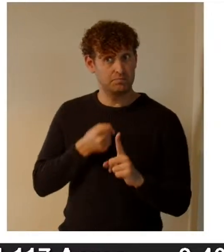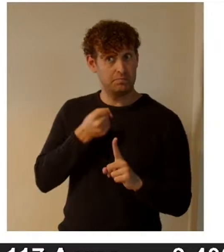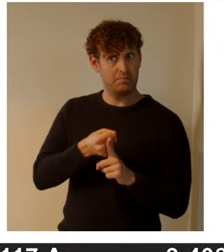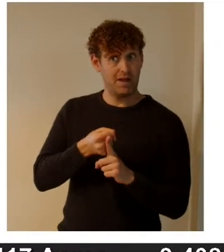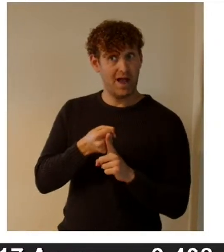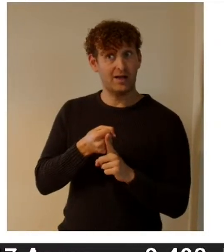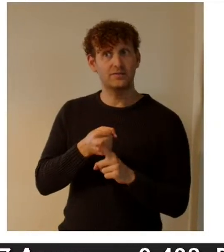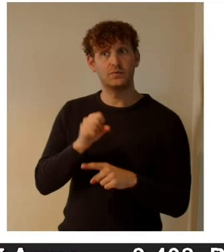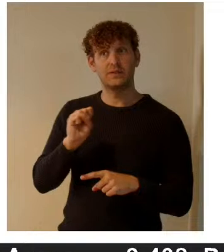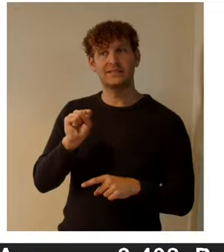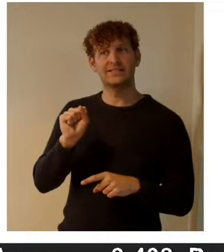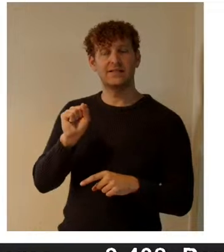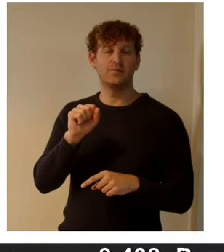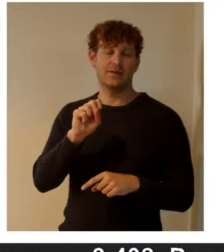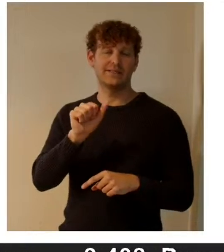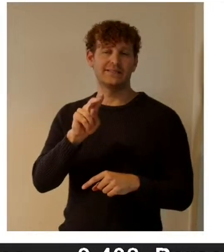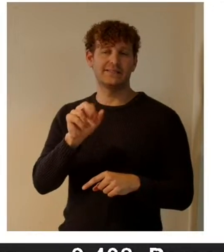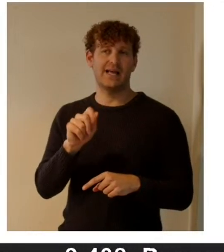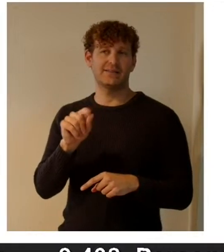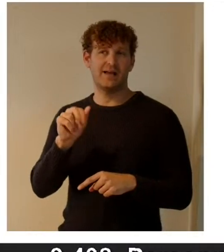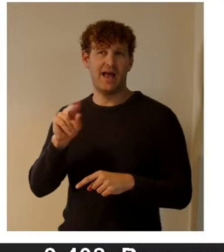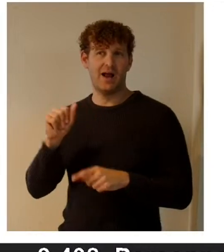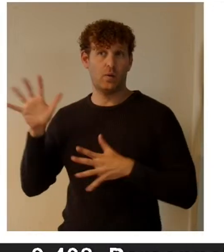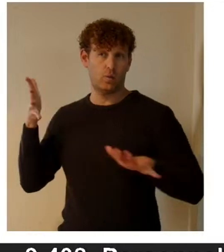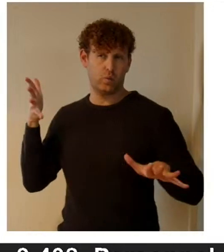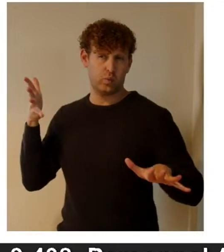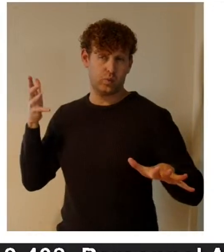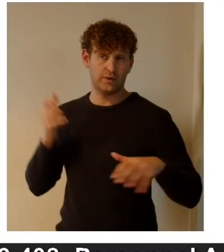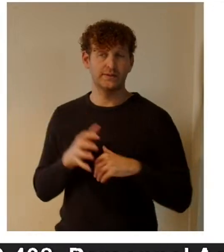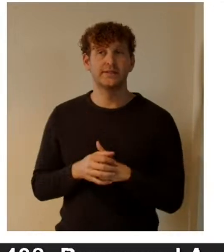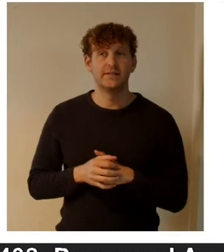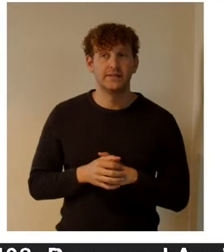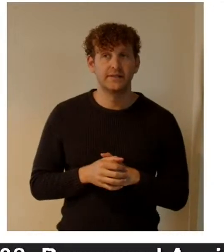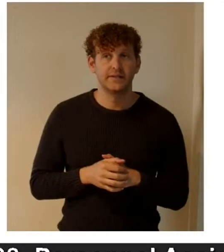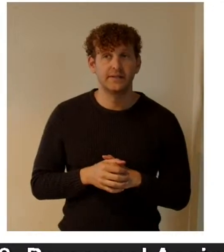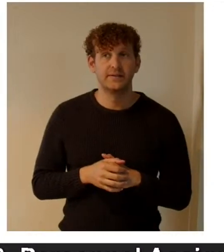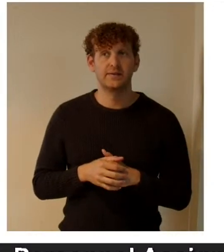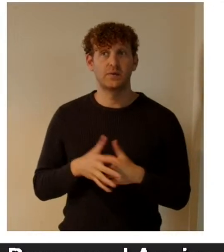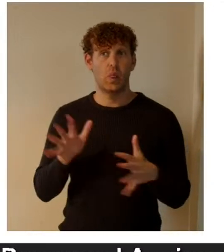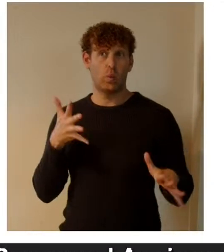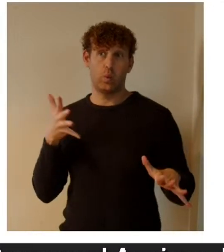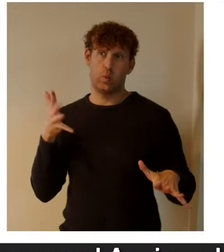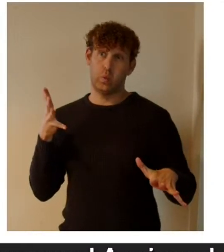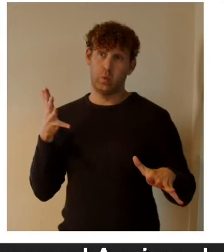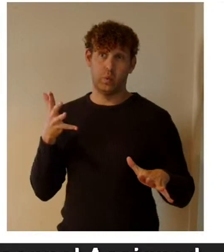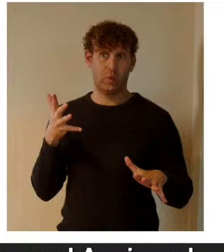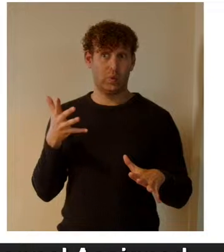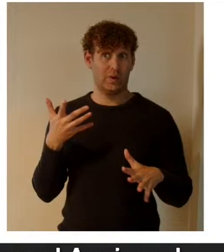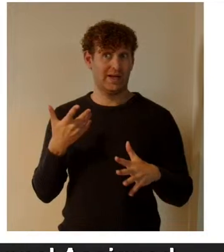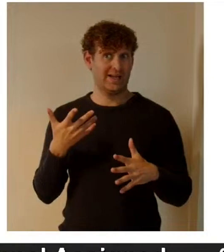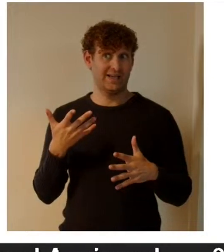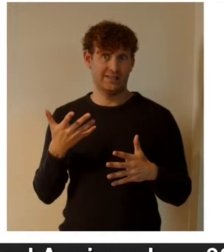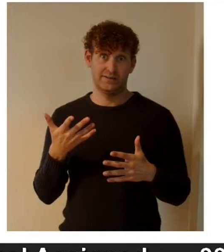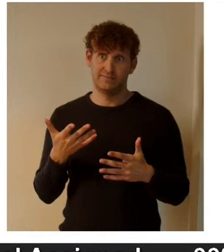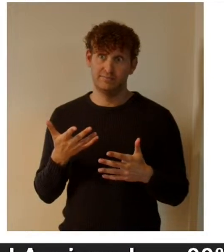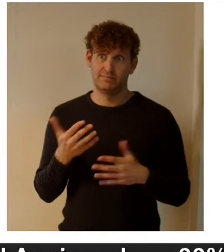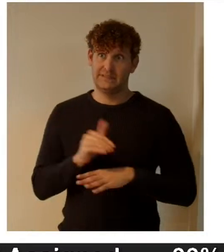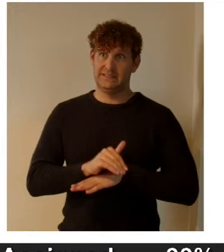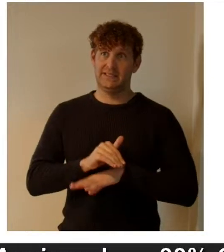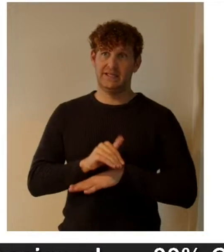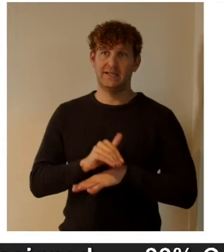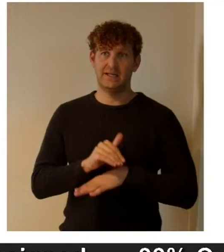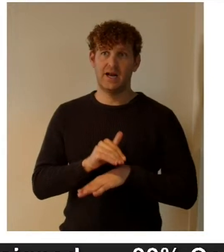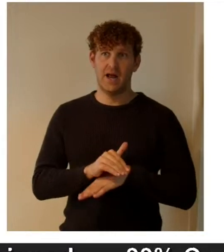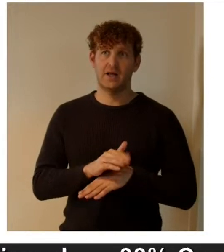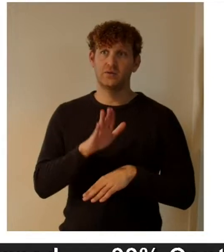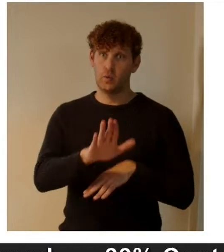that we are currently in. The winds are supposed to peak tonight. The best thing you can do is know your evacuation zones, and those can be found